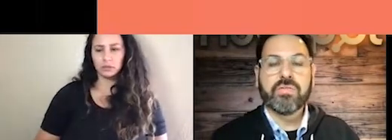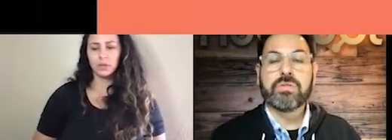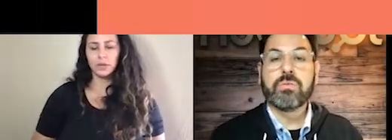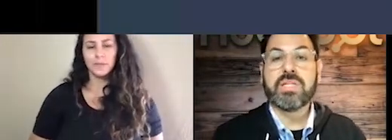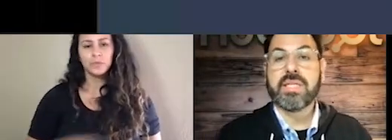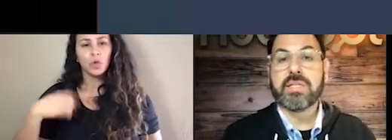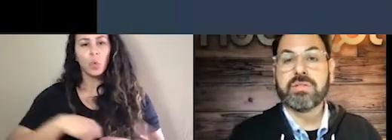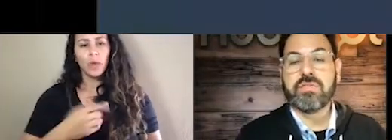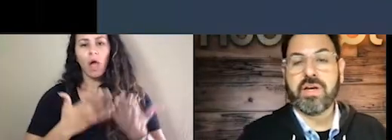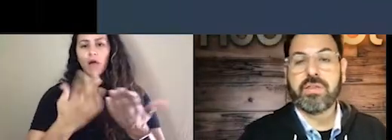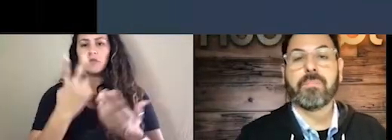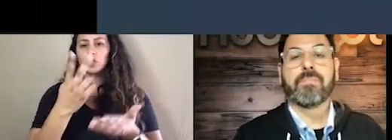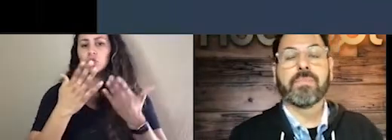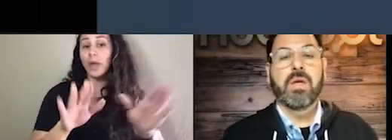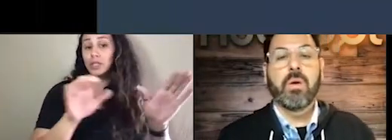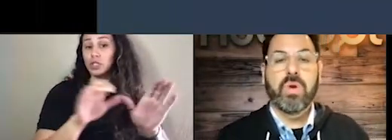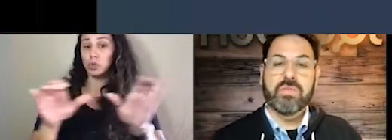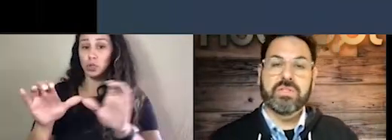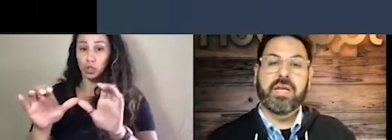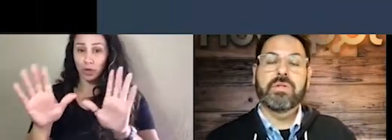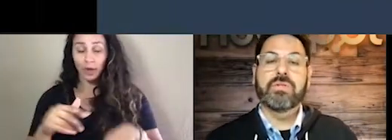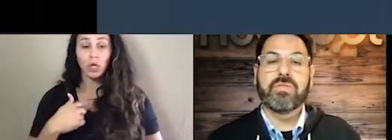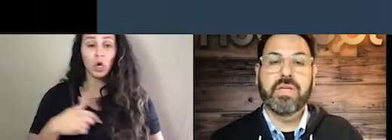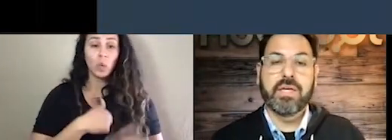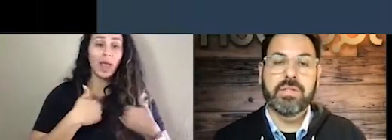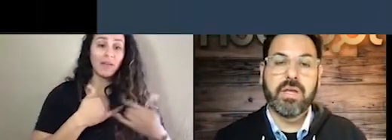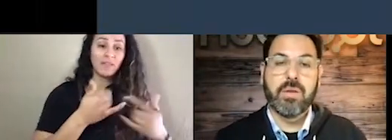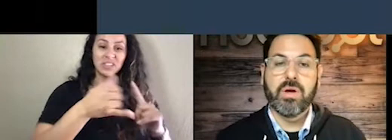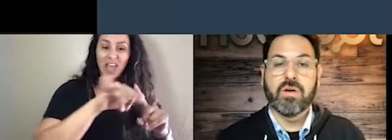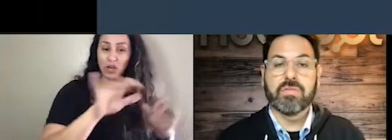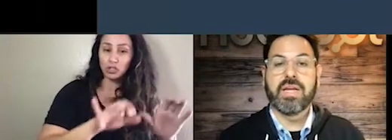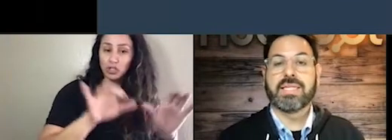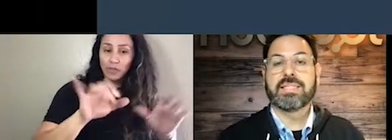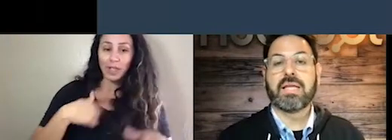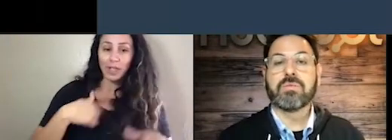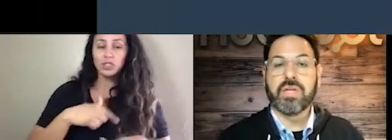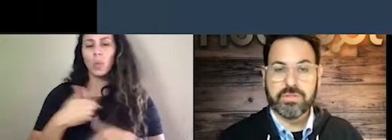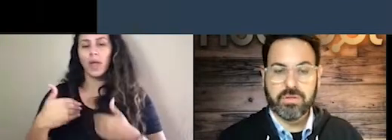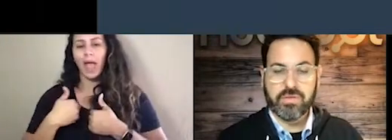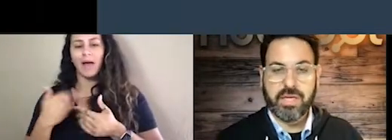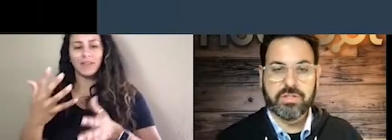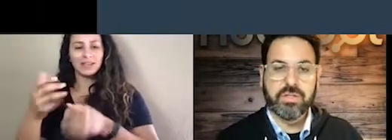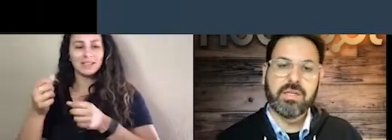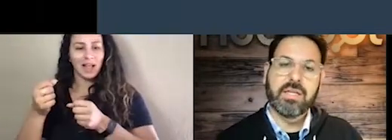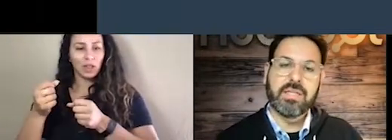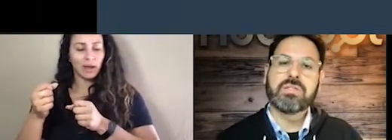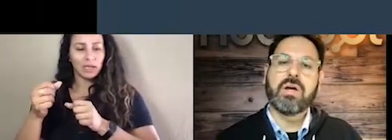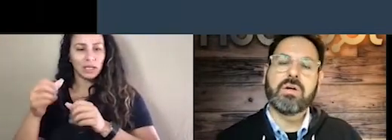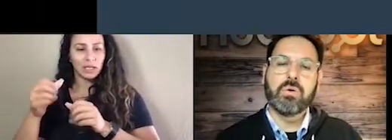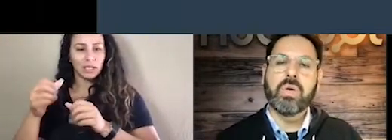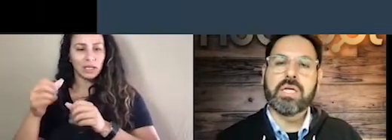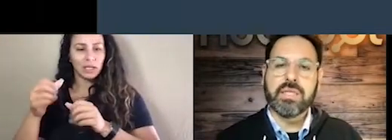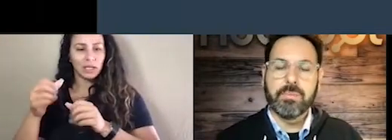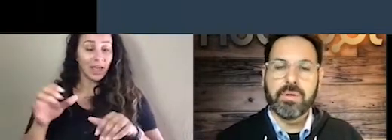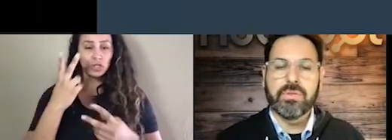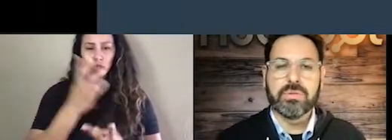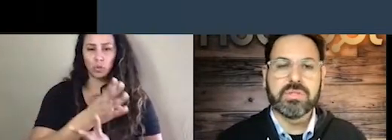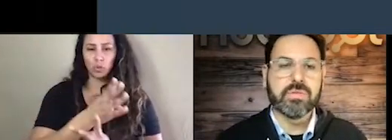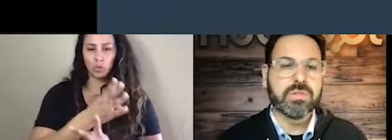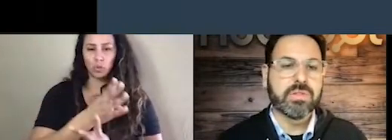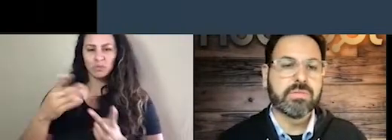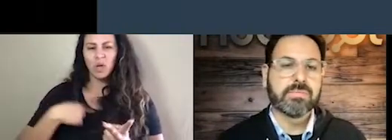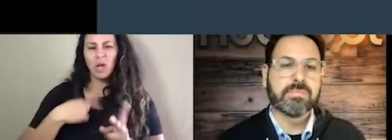We offer 2 ways to get certified, though. We offer standard certification and we offer an accelerated certification. And let's talk quickly about